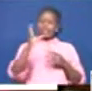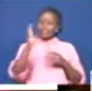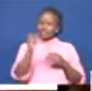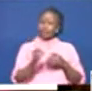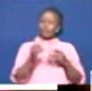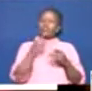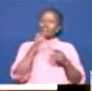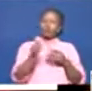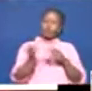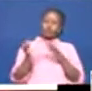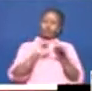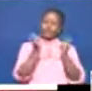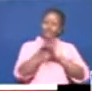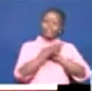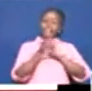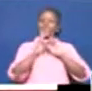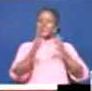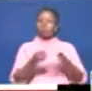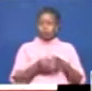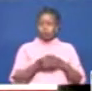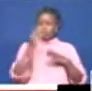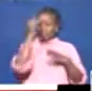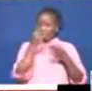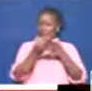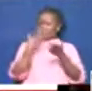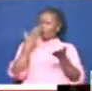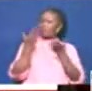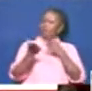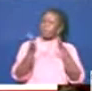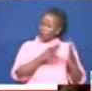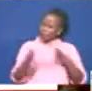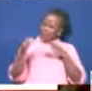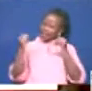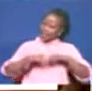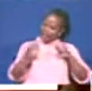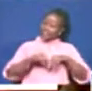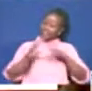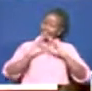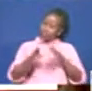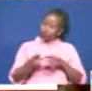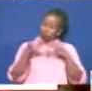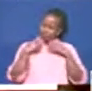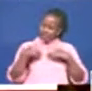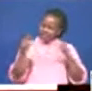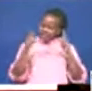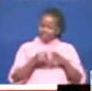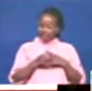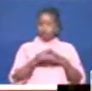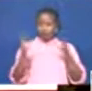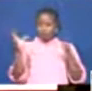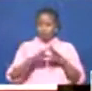the results so that a pre-agreed or pre-arranged result can be declared. That is what they wanted. What they wanted was